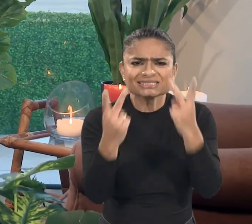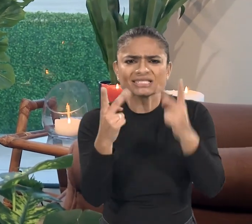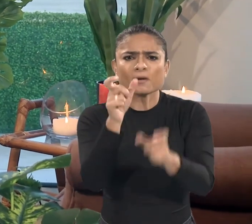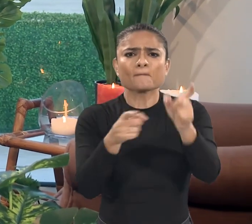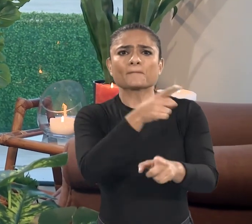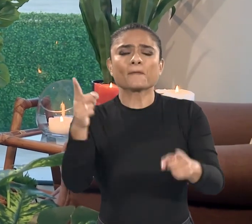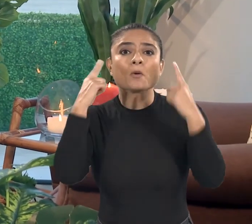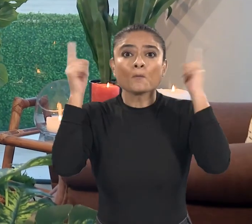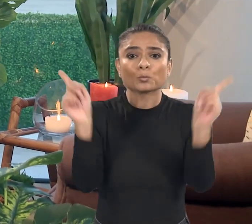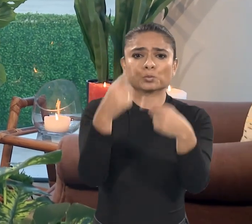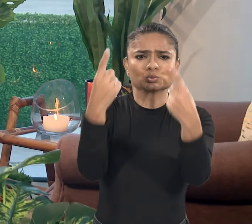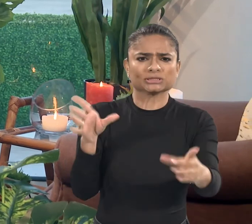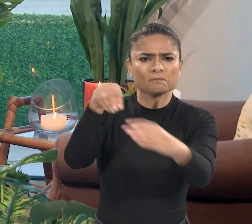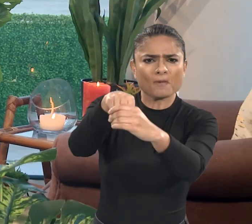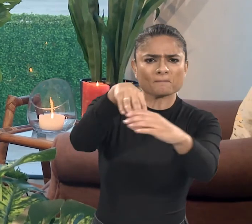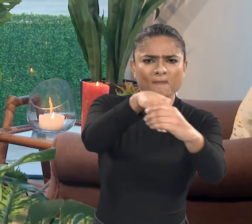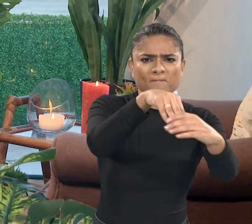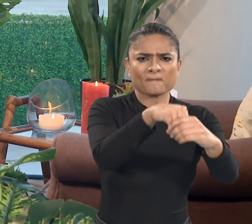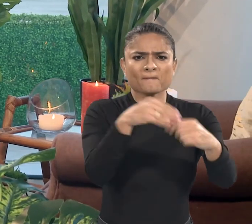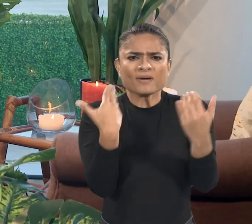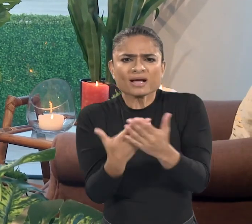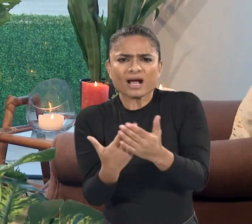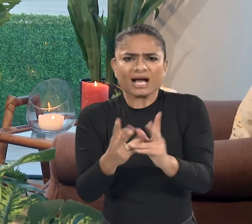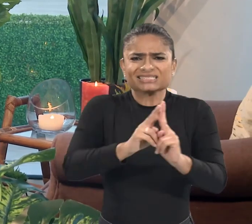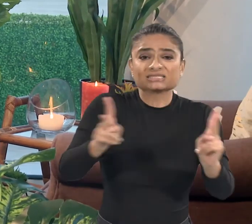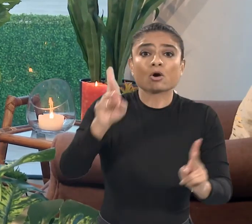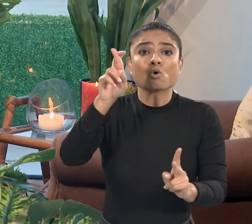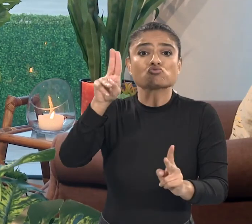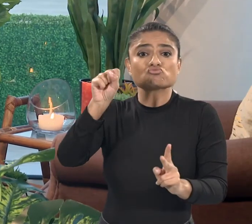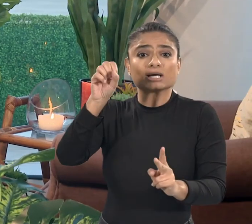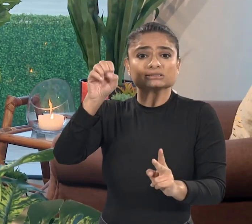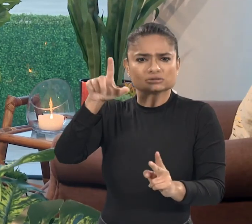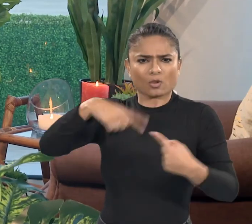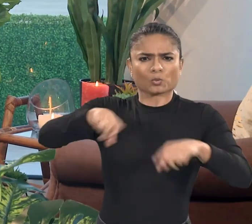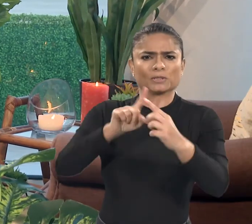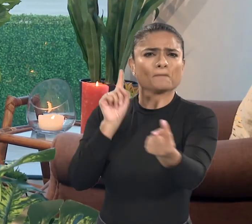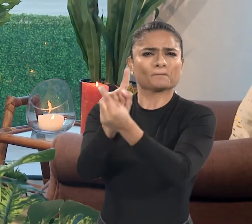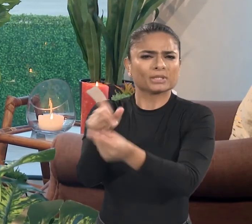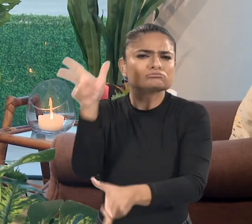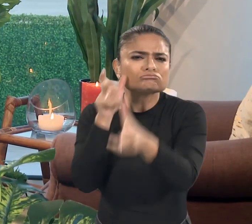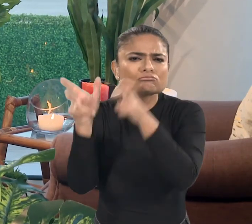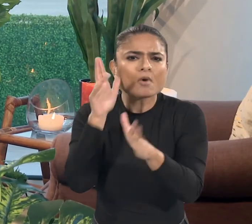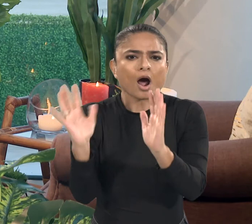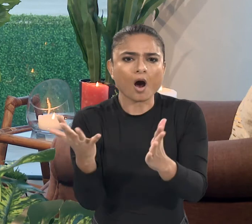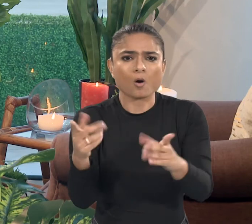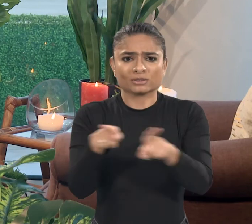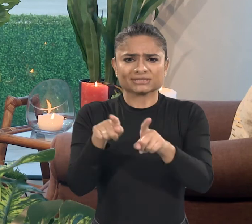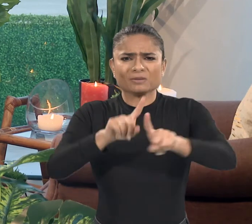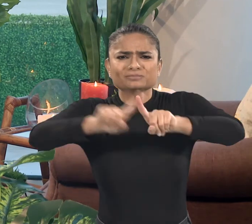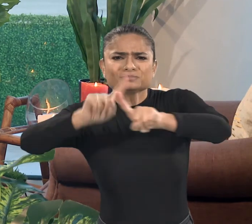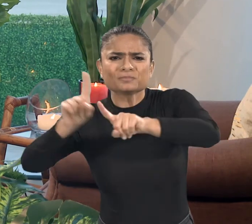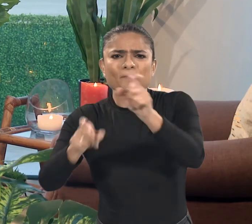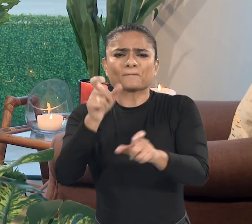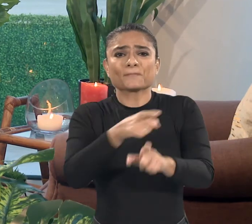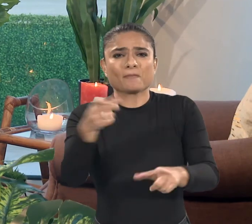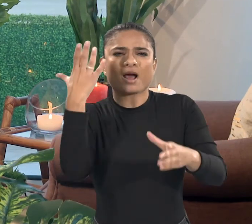case of autistic musical savants. One such beautiful mind is Russell Fox, a mentalist and illusionist who, despite being